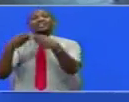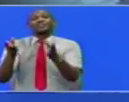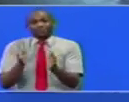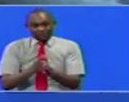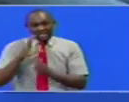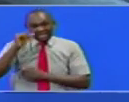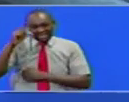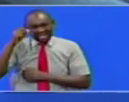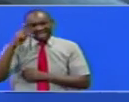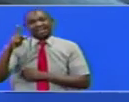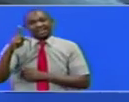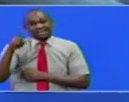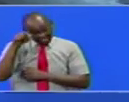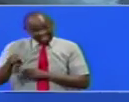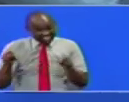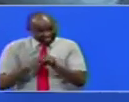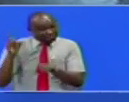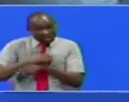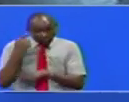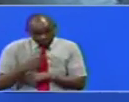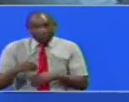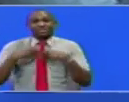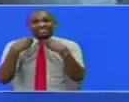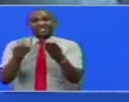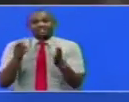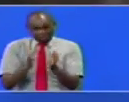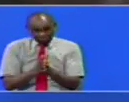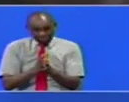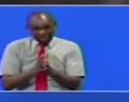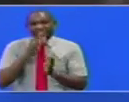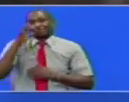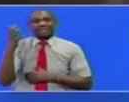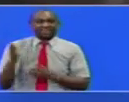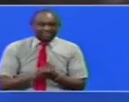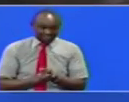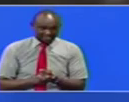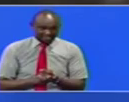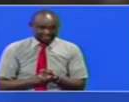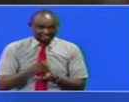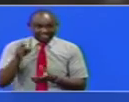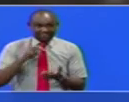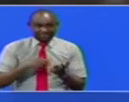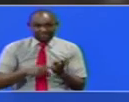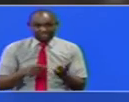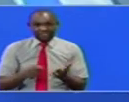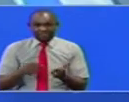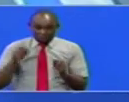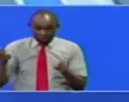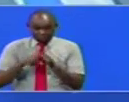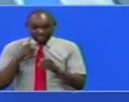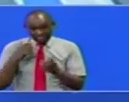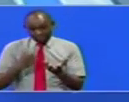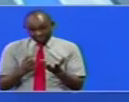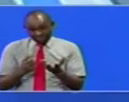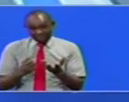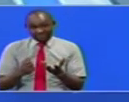to the clerk. And on the same day, it appears to have been committed to the Speaker. Mr. Chairman, you will also need to